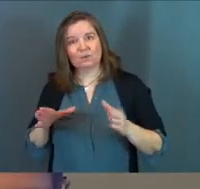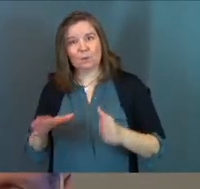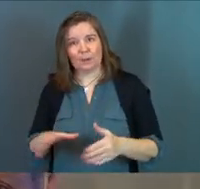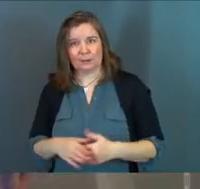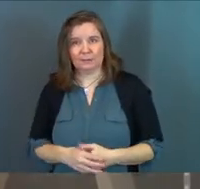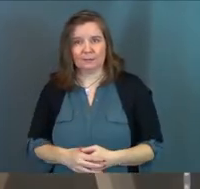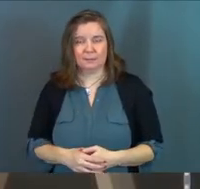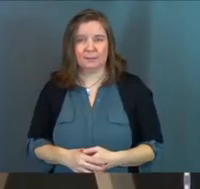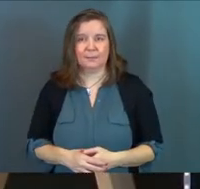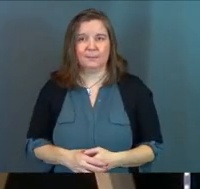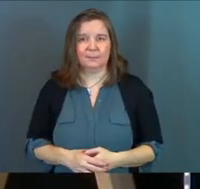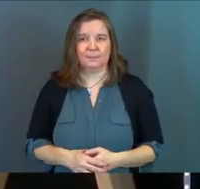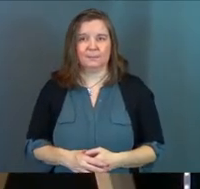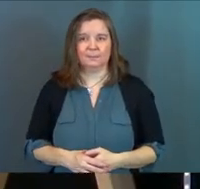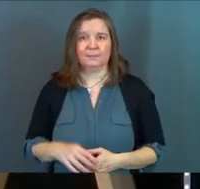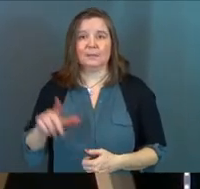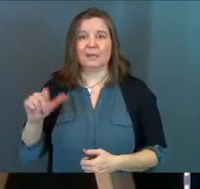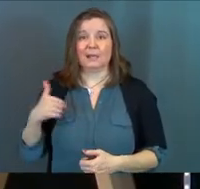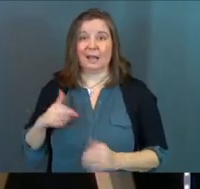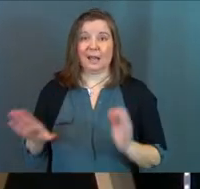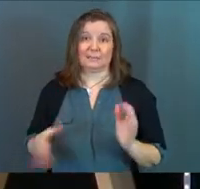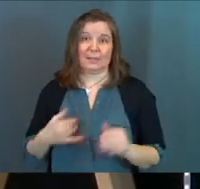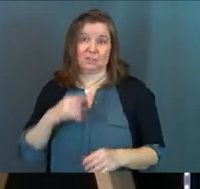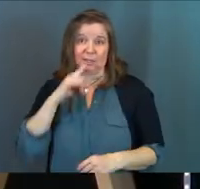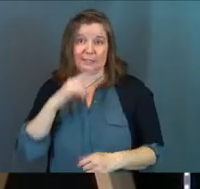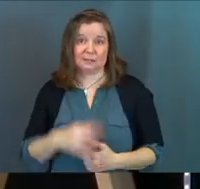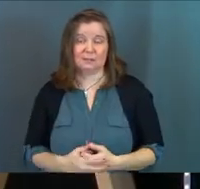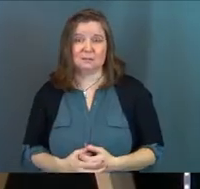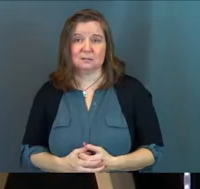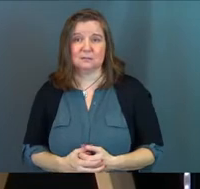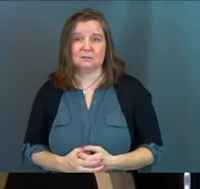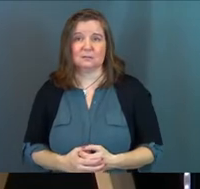way. Linda and I spanked our kids.